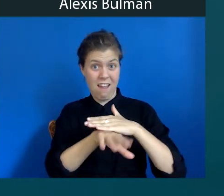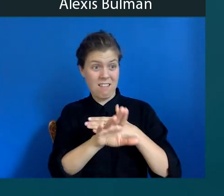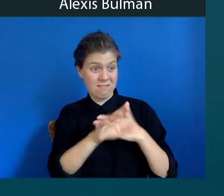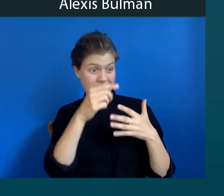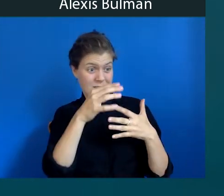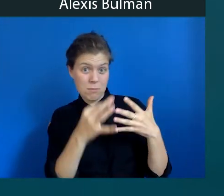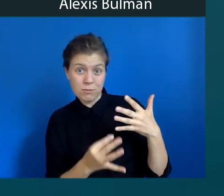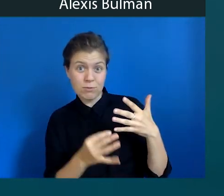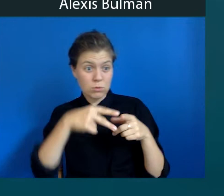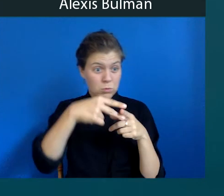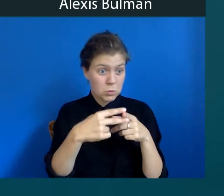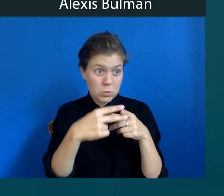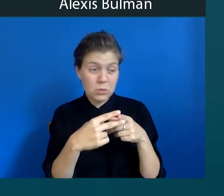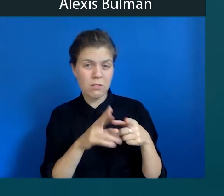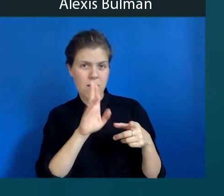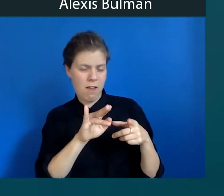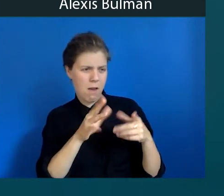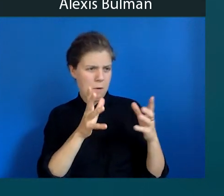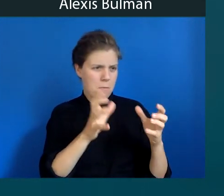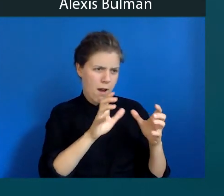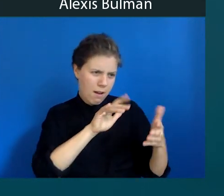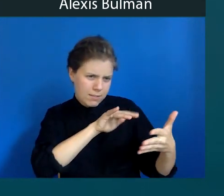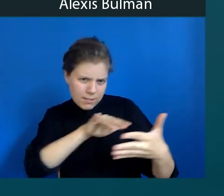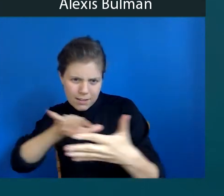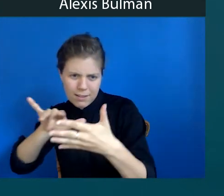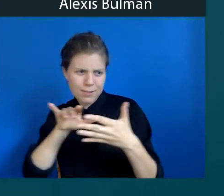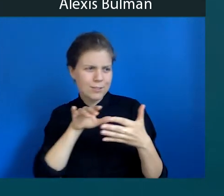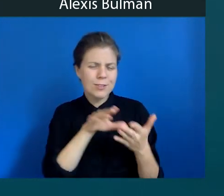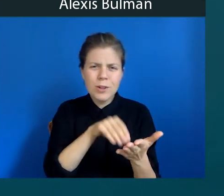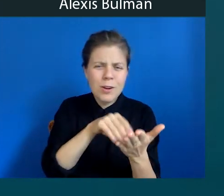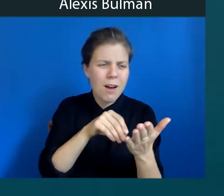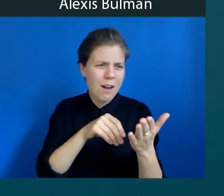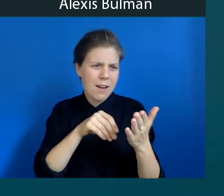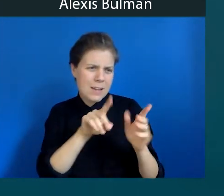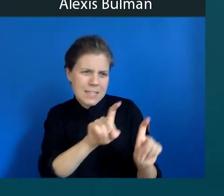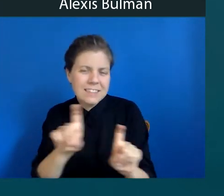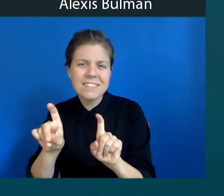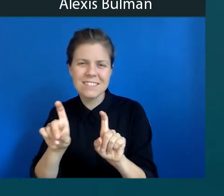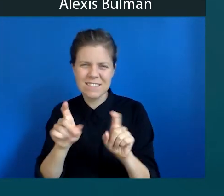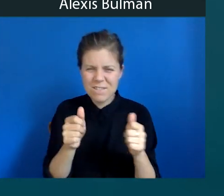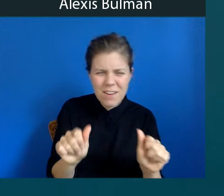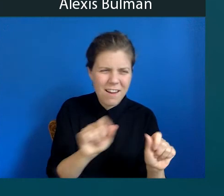stimulate accessible encounters through media art. After a few months